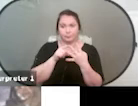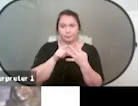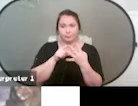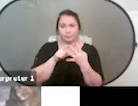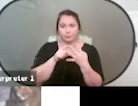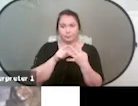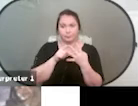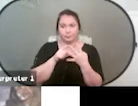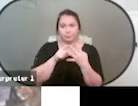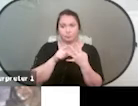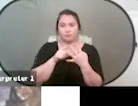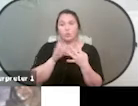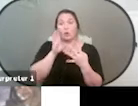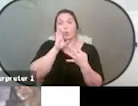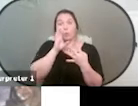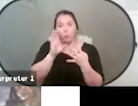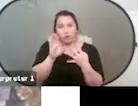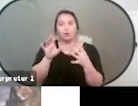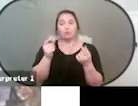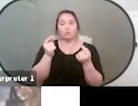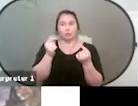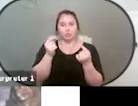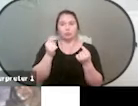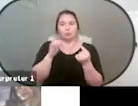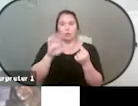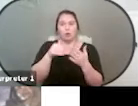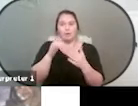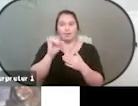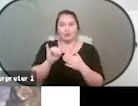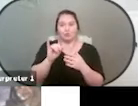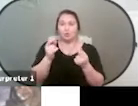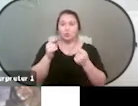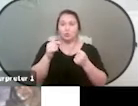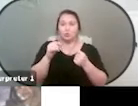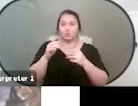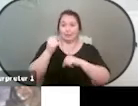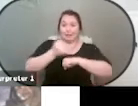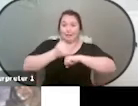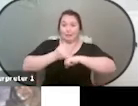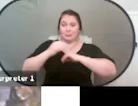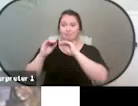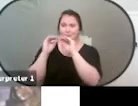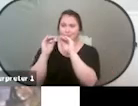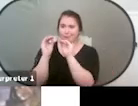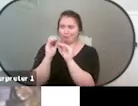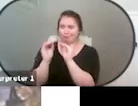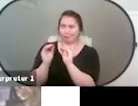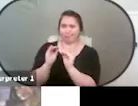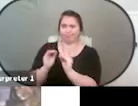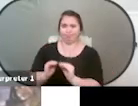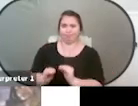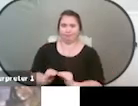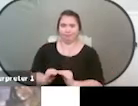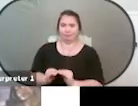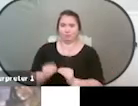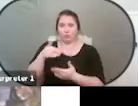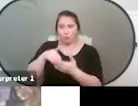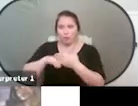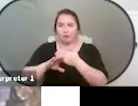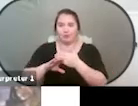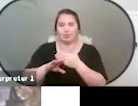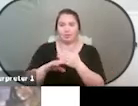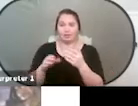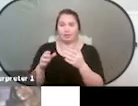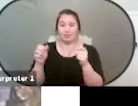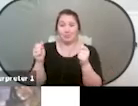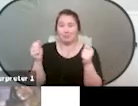would be doing those things. So would be renovating the entire campus. So this would be going in and totally gutting a space